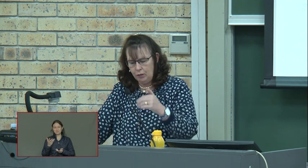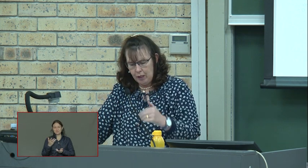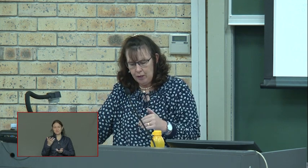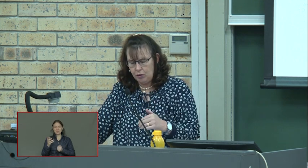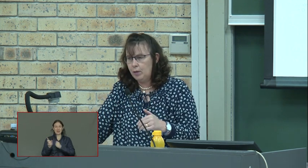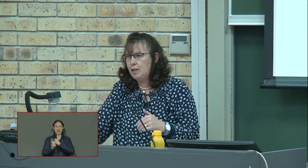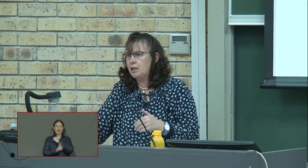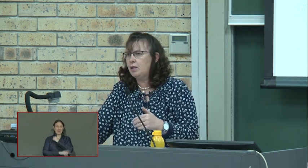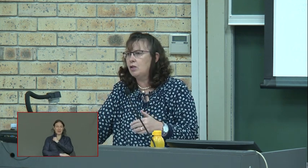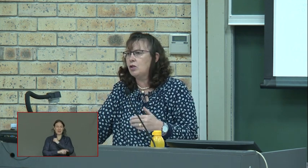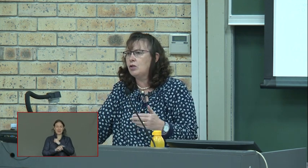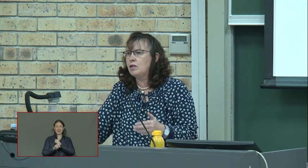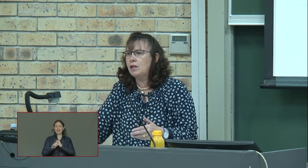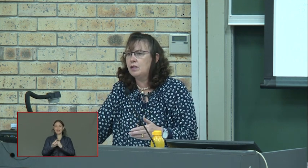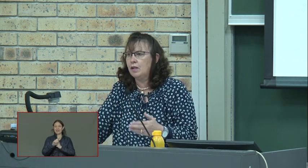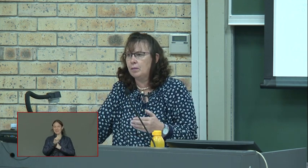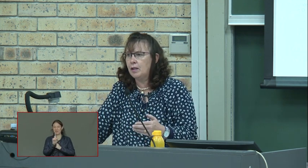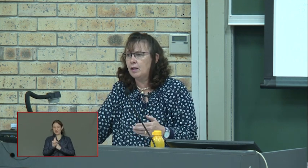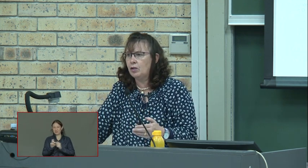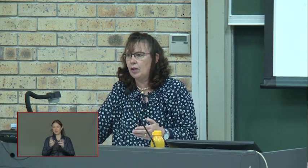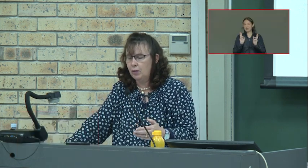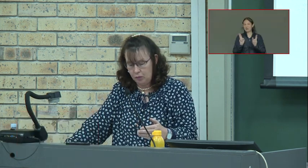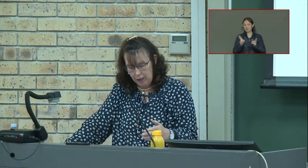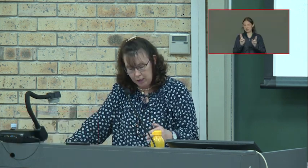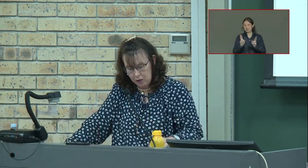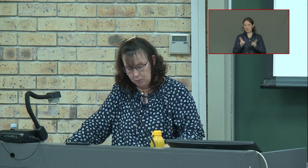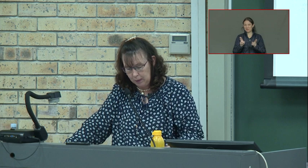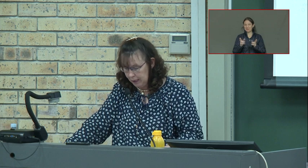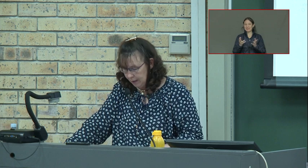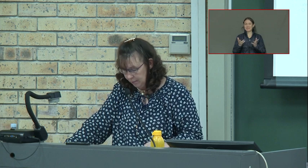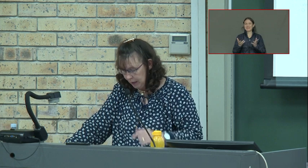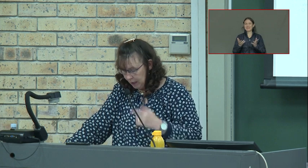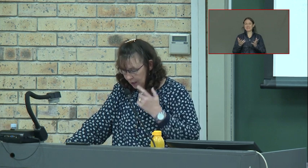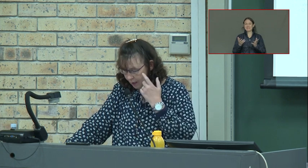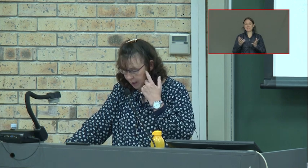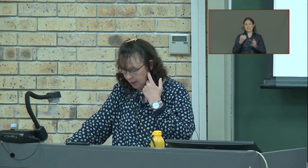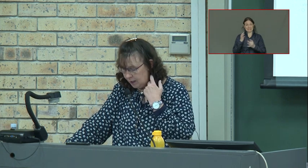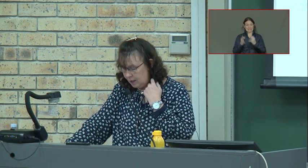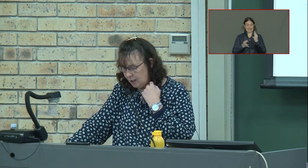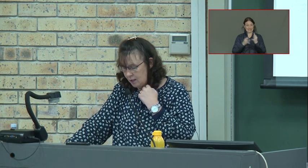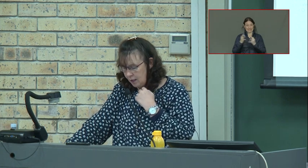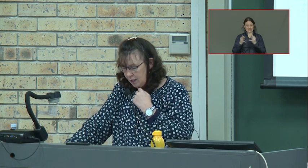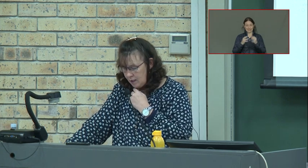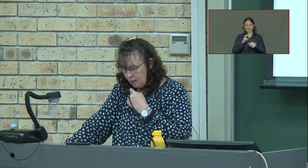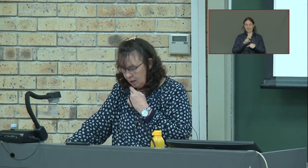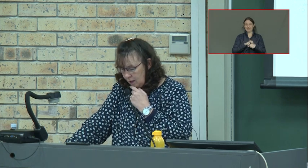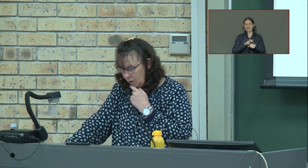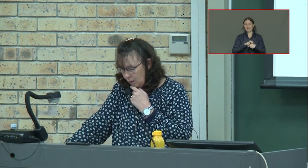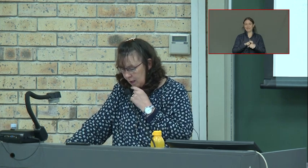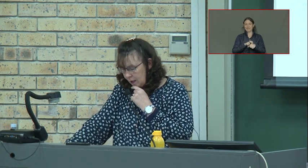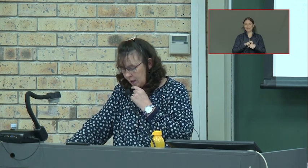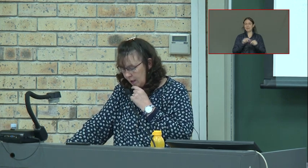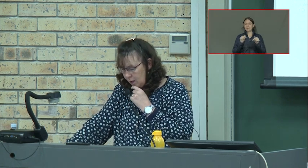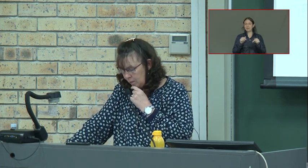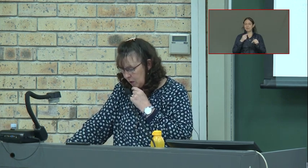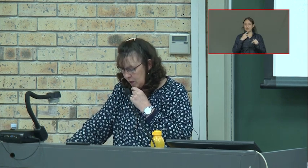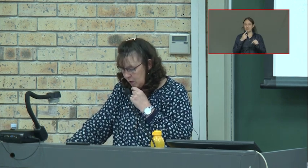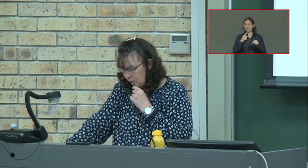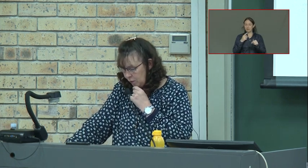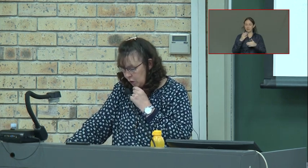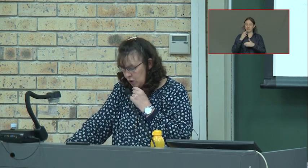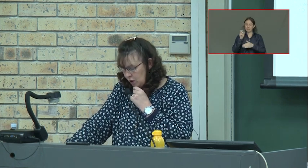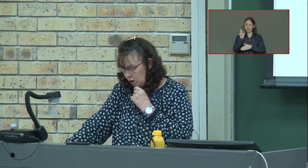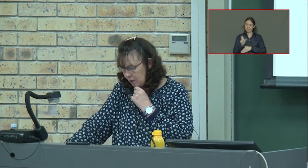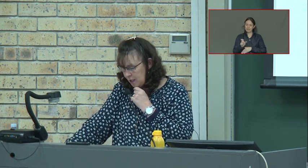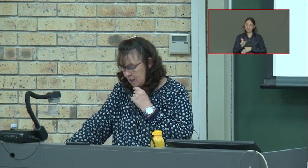sub-question of each question is usually something that you have to explain. And in this case, the worker now applies